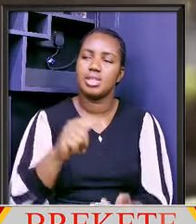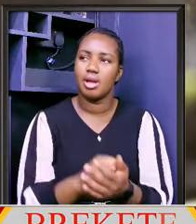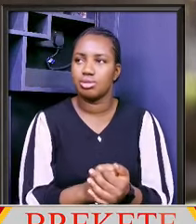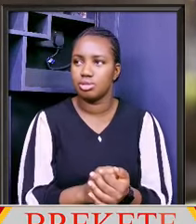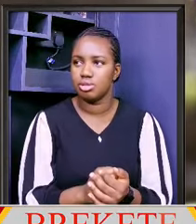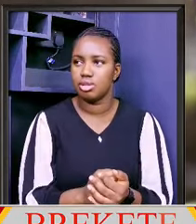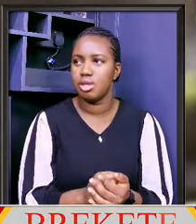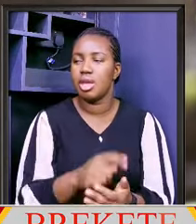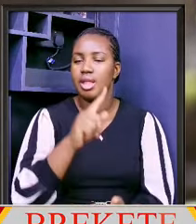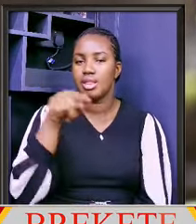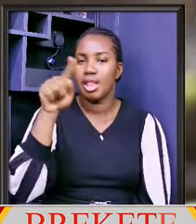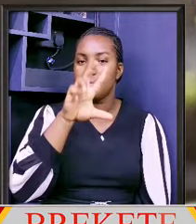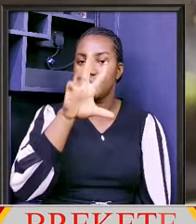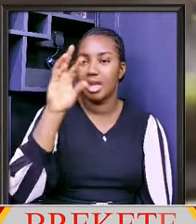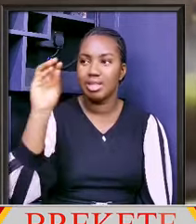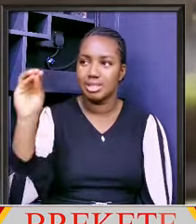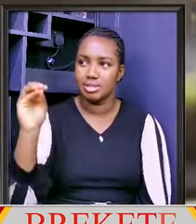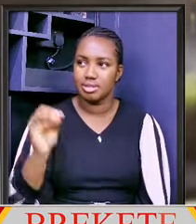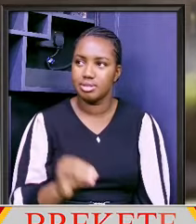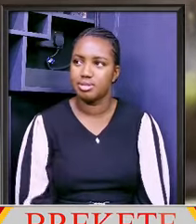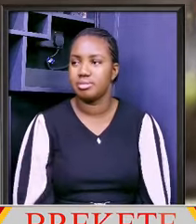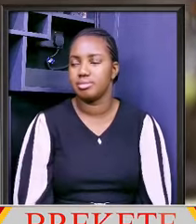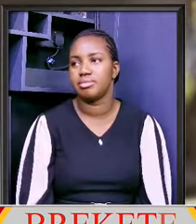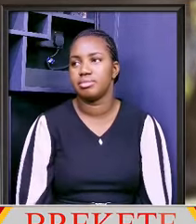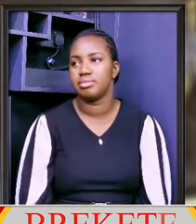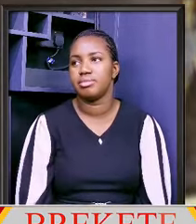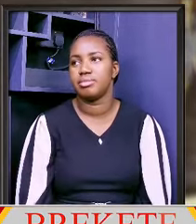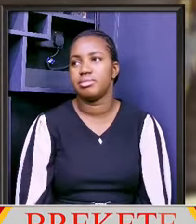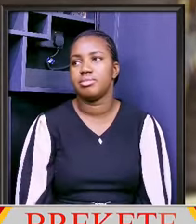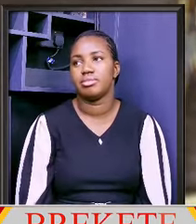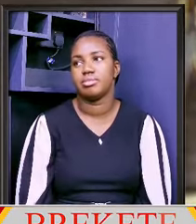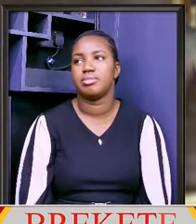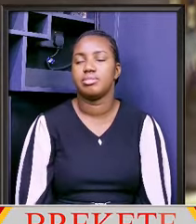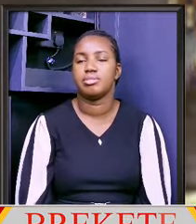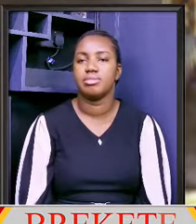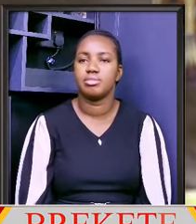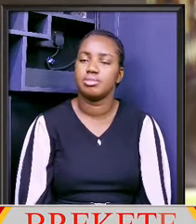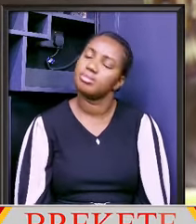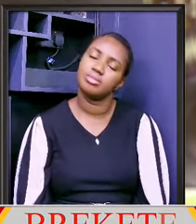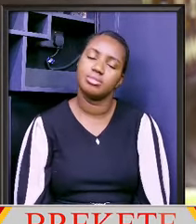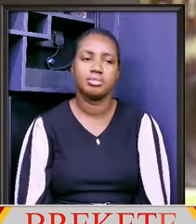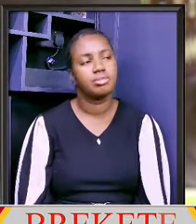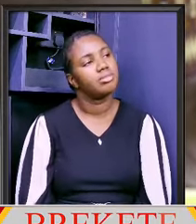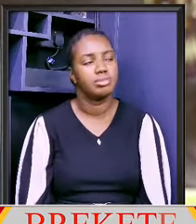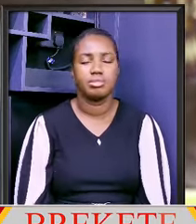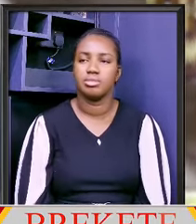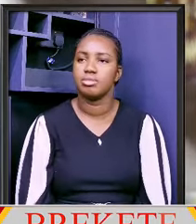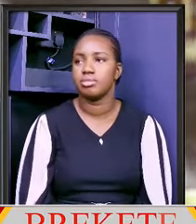32,400,000. Then 20% of 32 million.